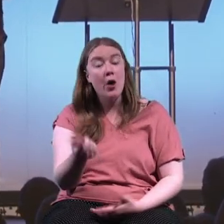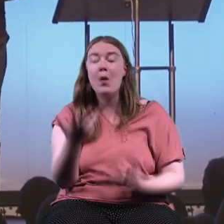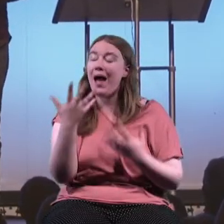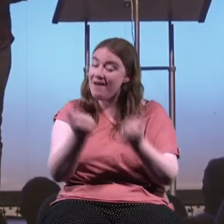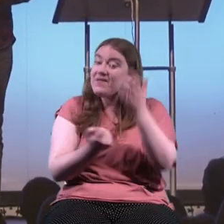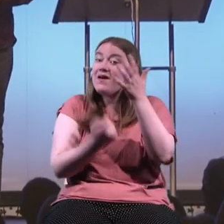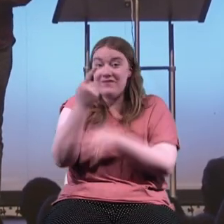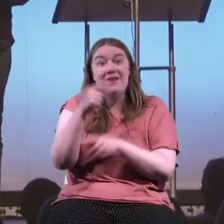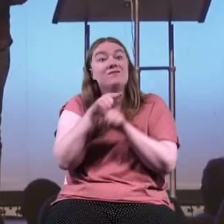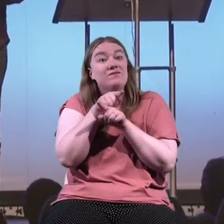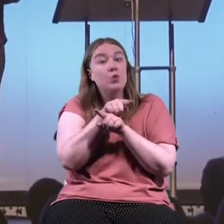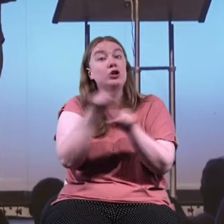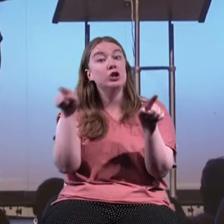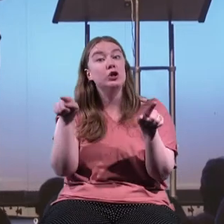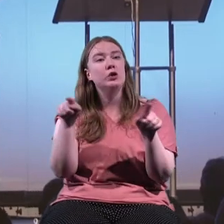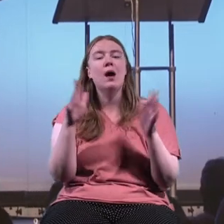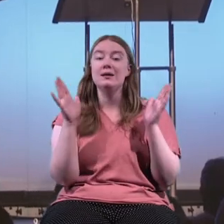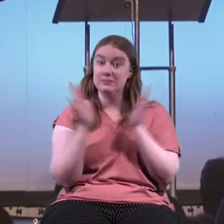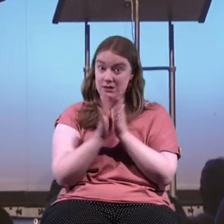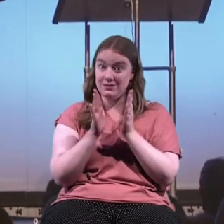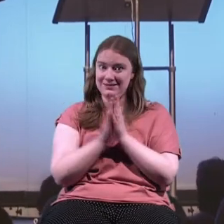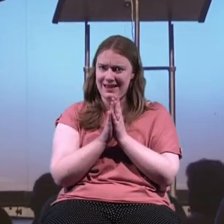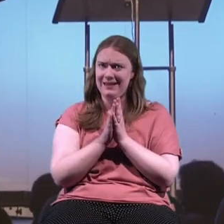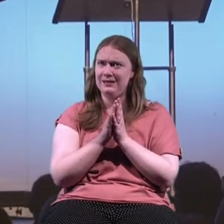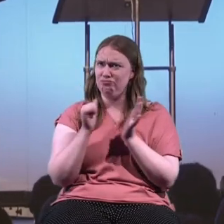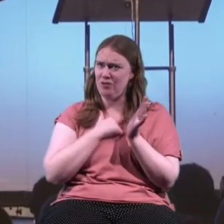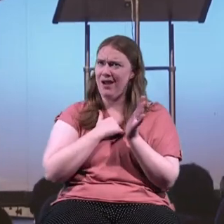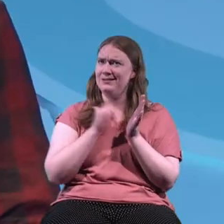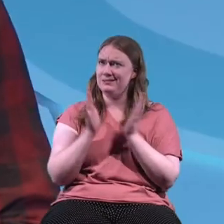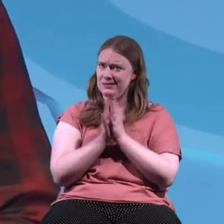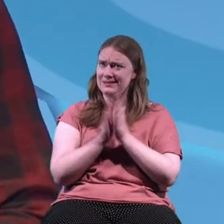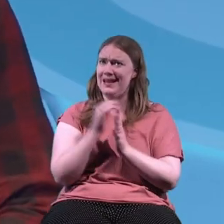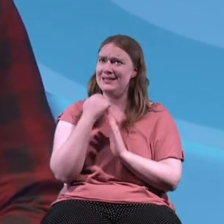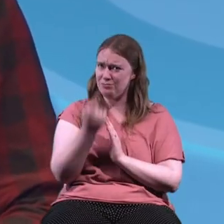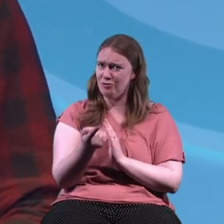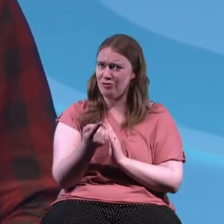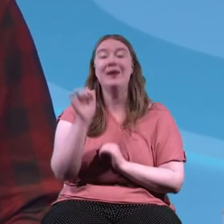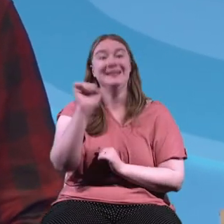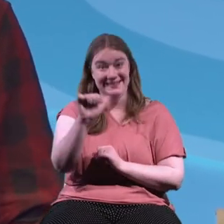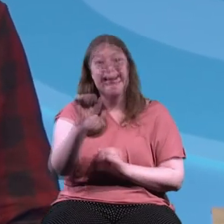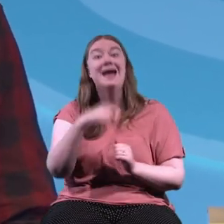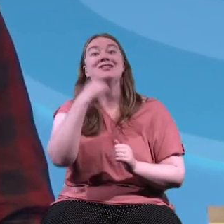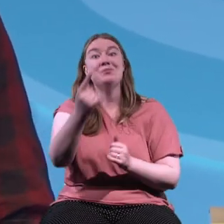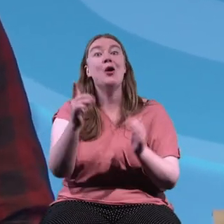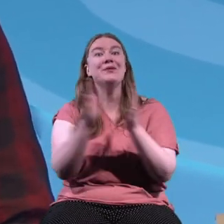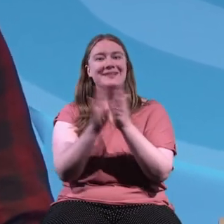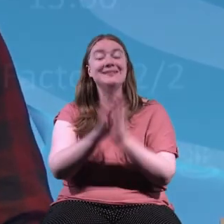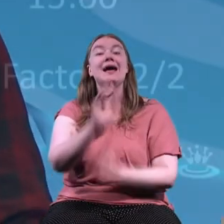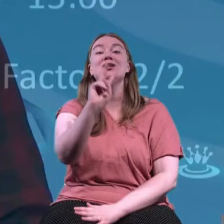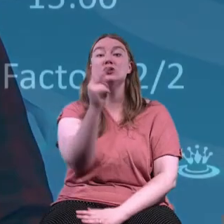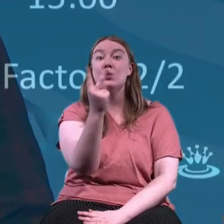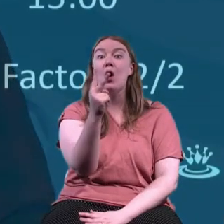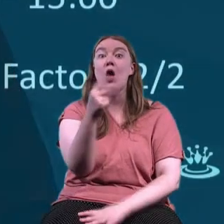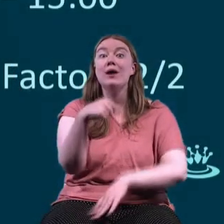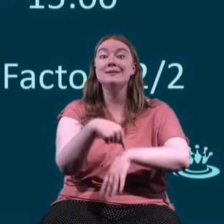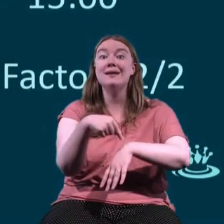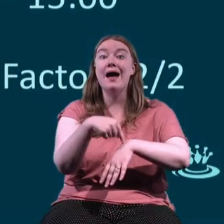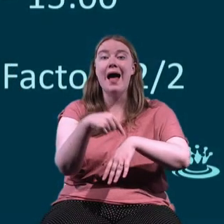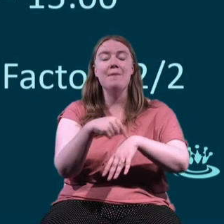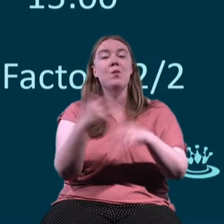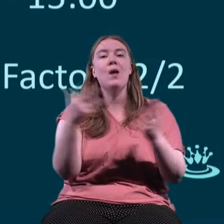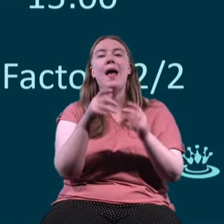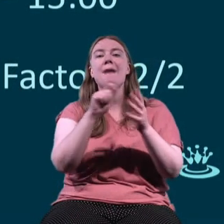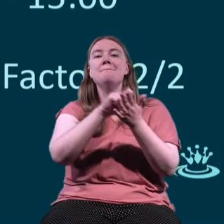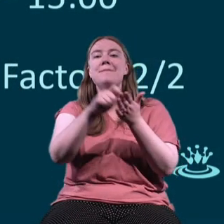you. Sunday, that's tomorrow. It is Sunday tomorrow, isn't it? It's been a long travelling day. 2 o'clock tomorrow in the